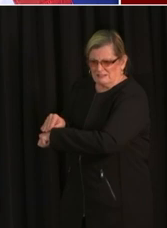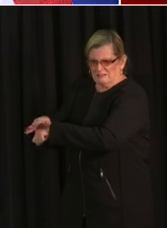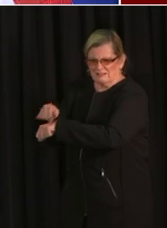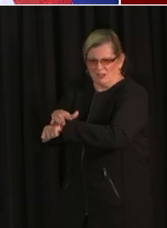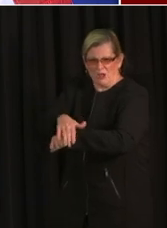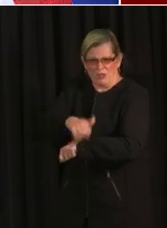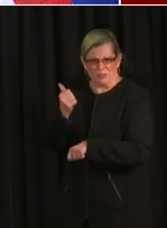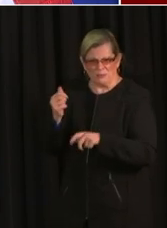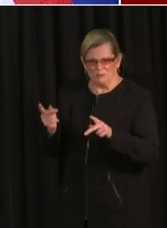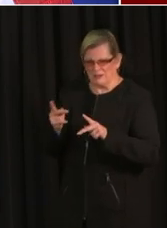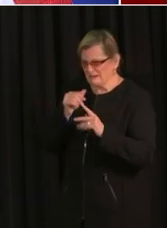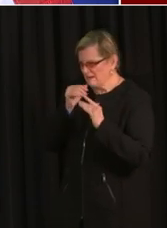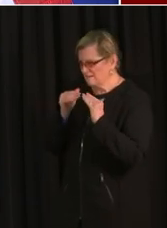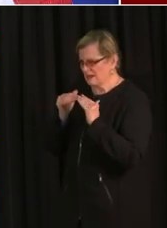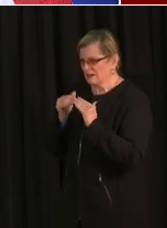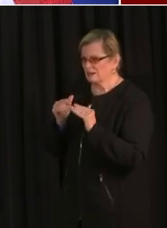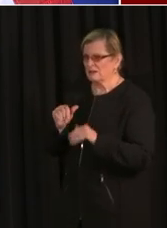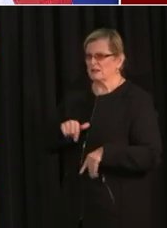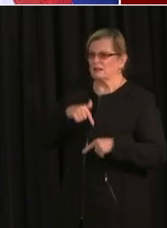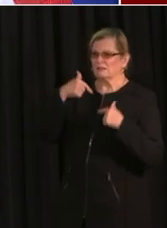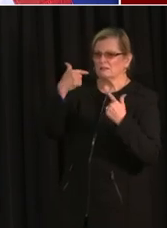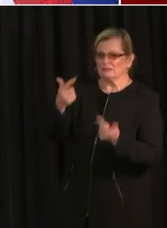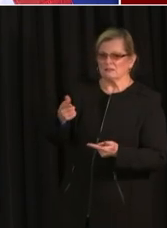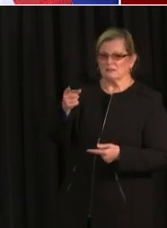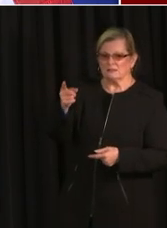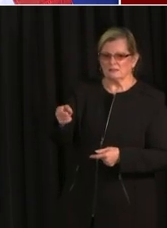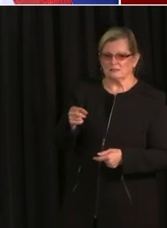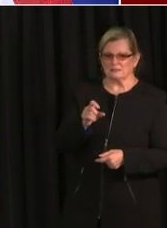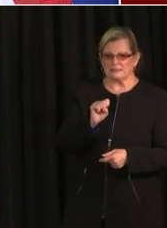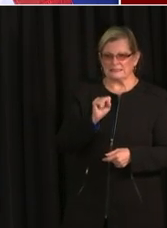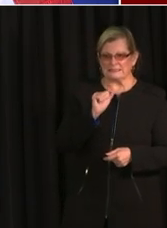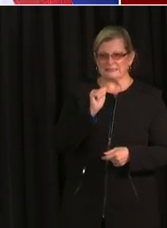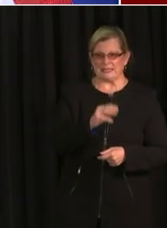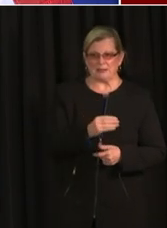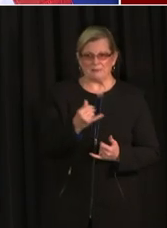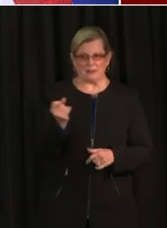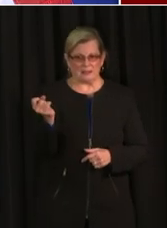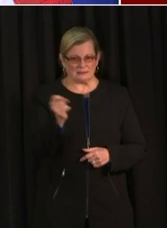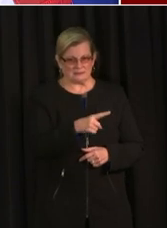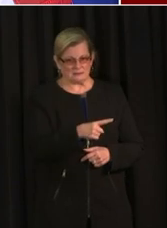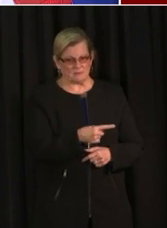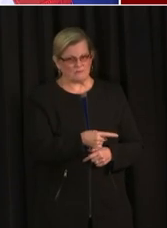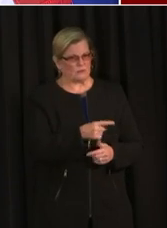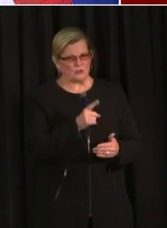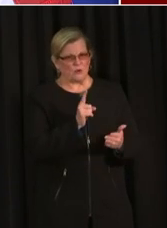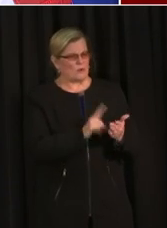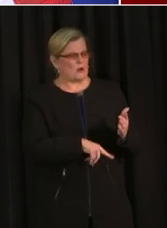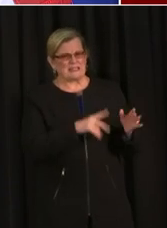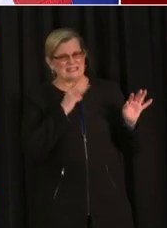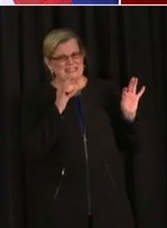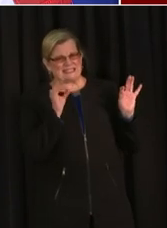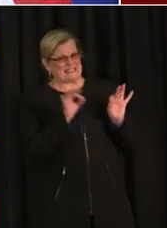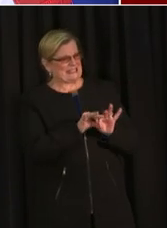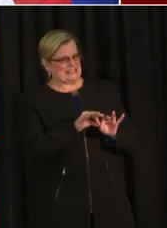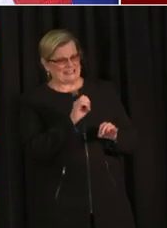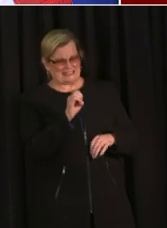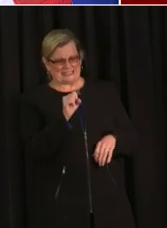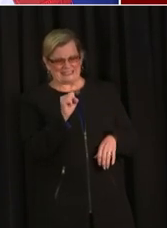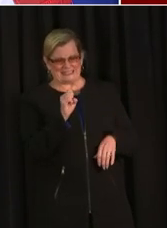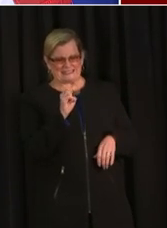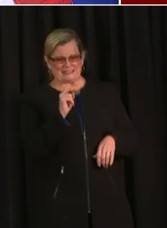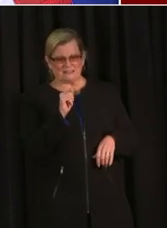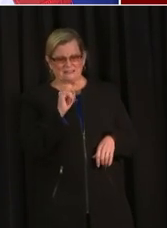people. Yes? What is not essential? Well, let me say, what is essential? We have a